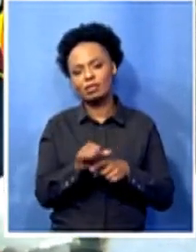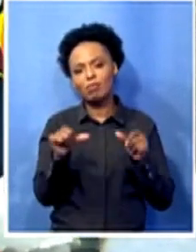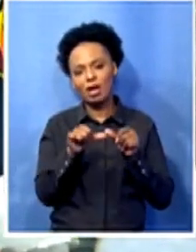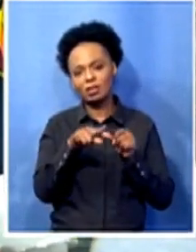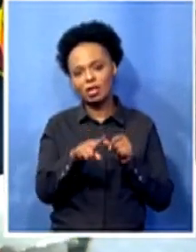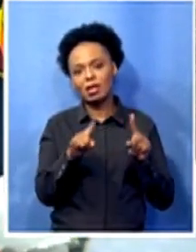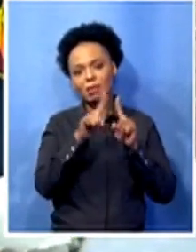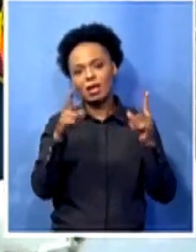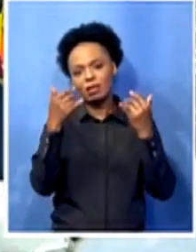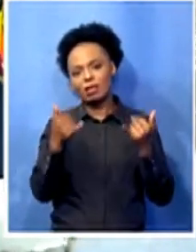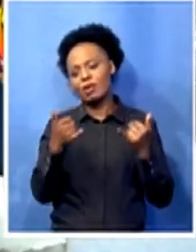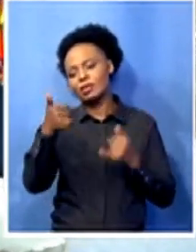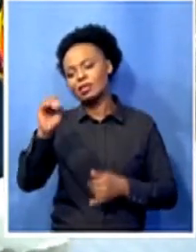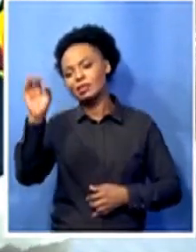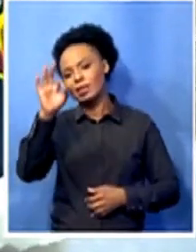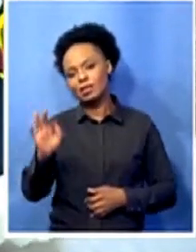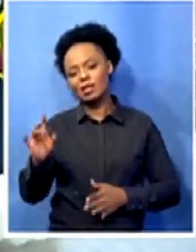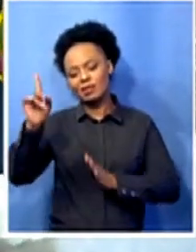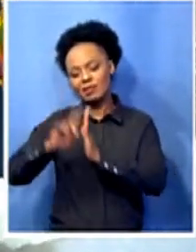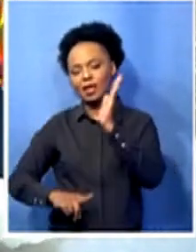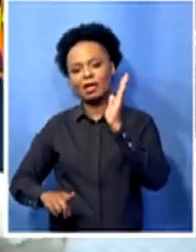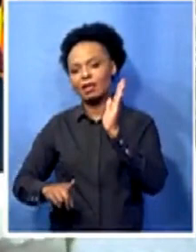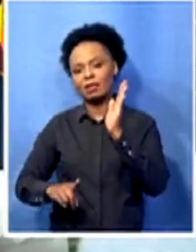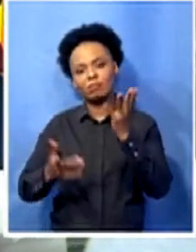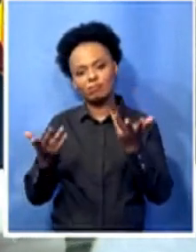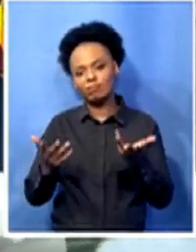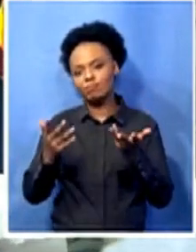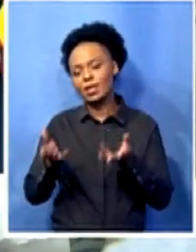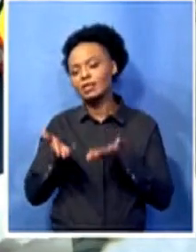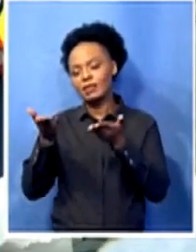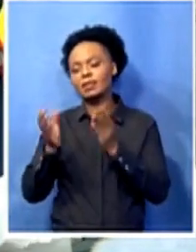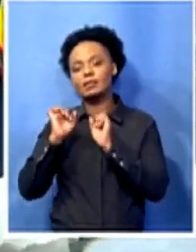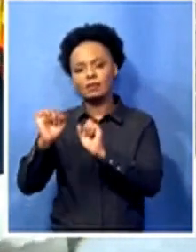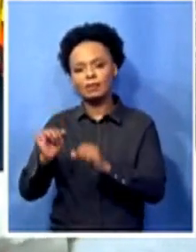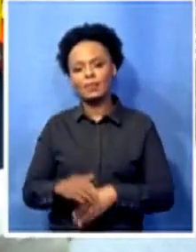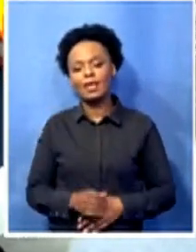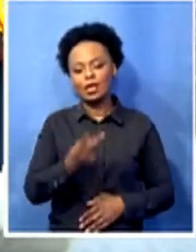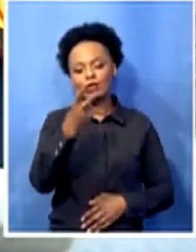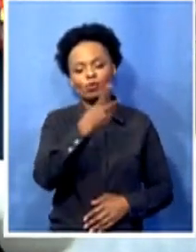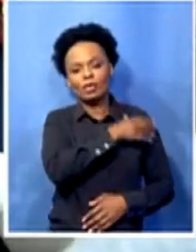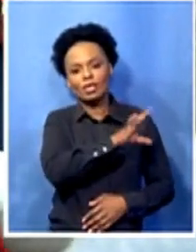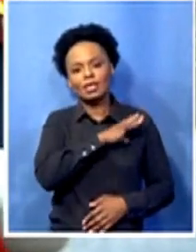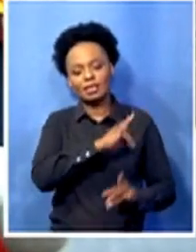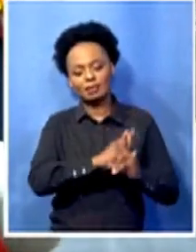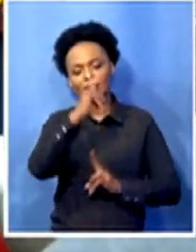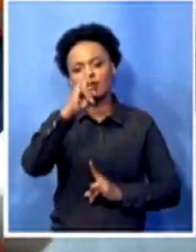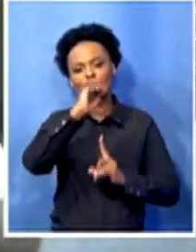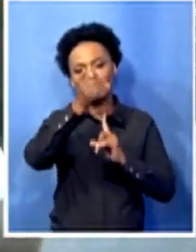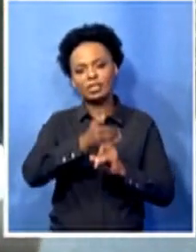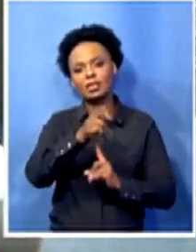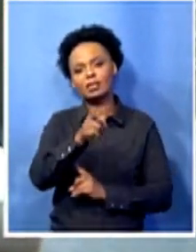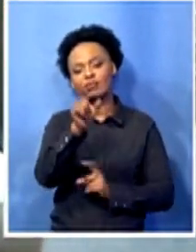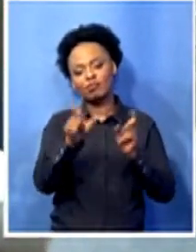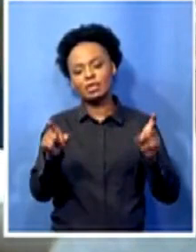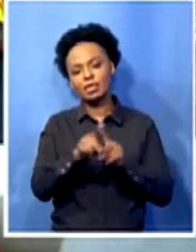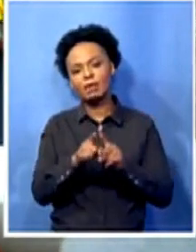failing altogether. Only 2 clinics succeeded in protecting patients and staff from getting TB at the